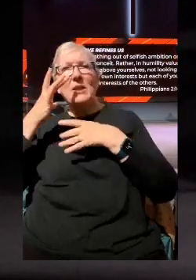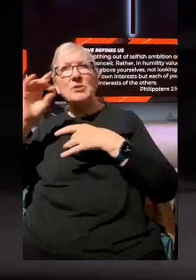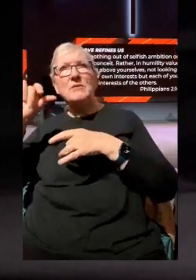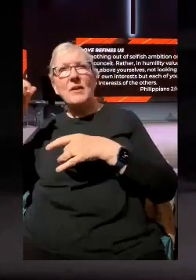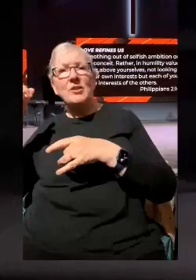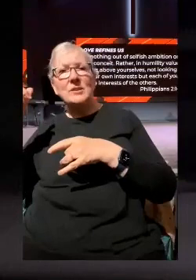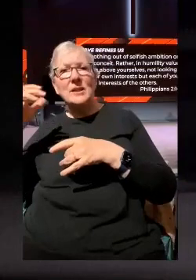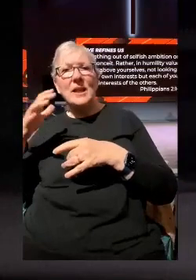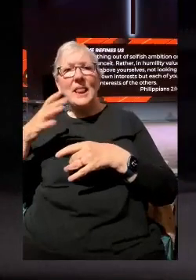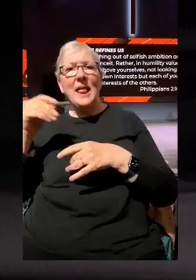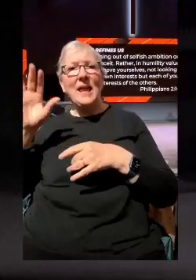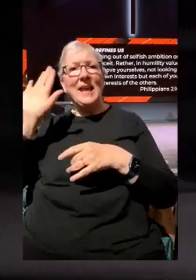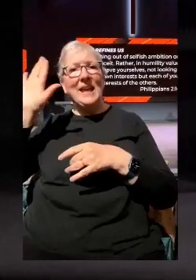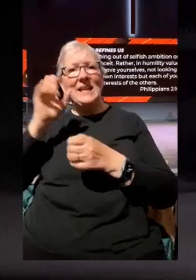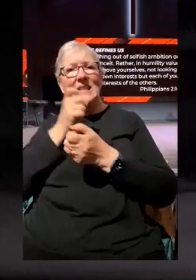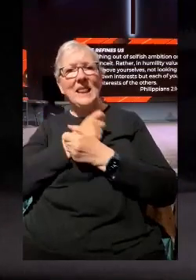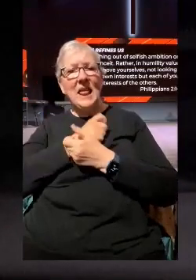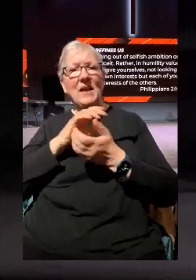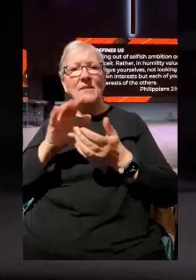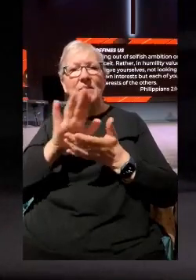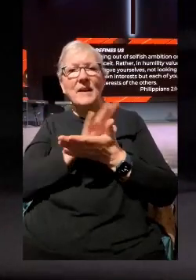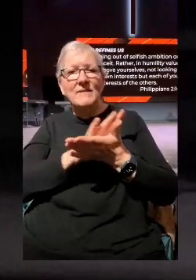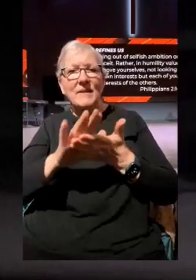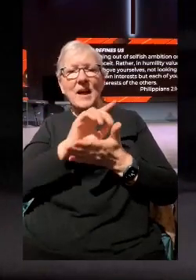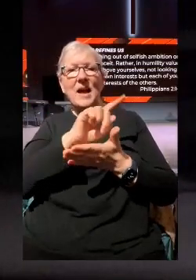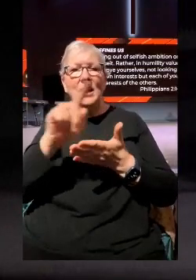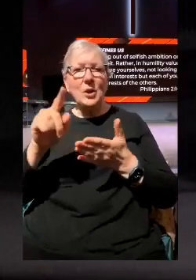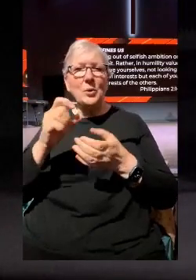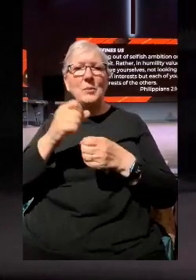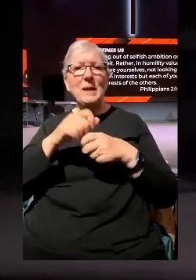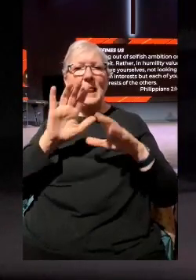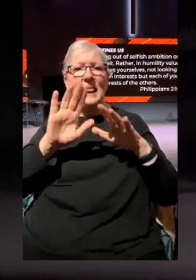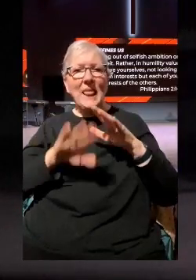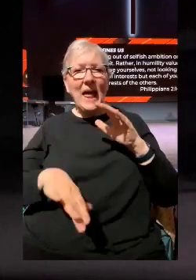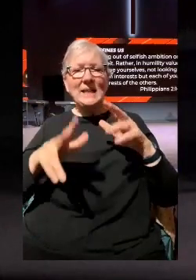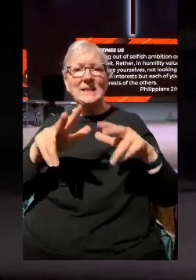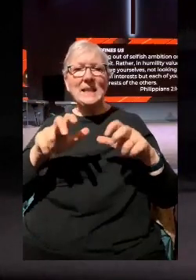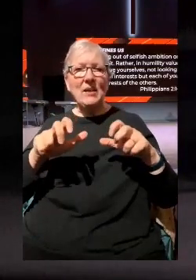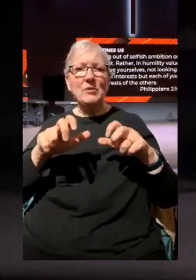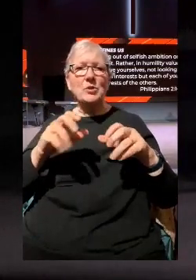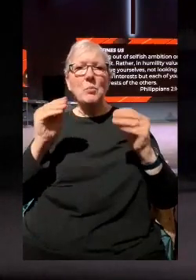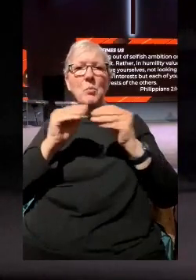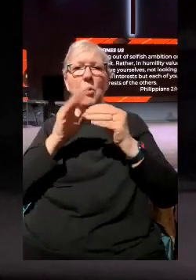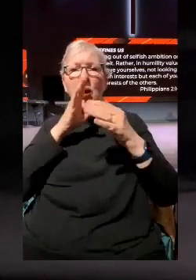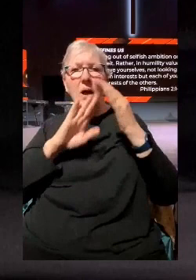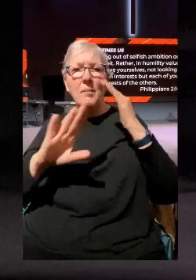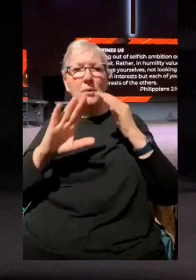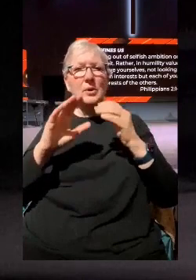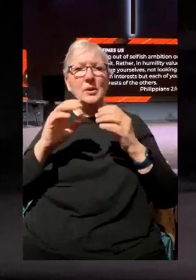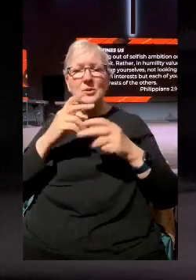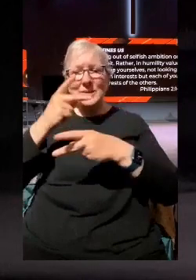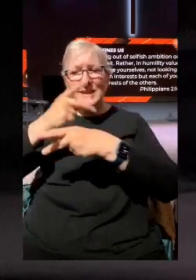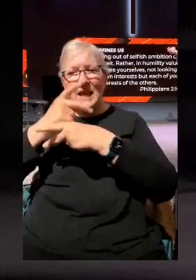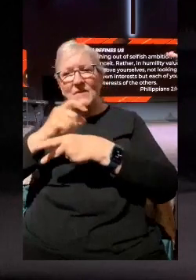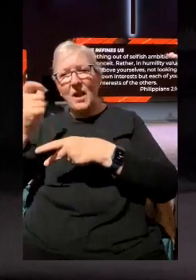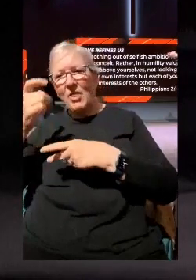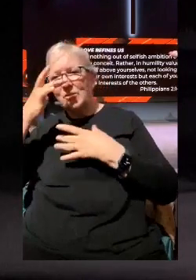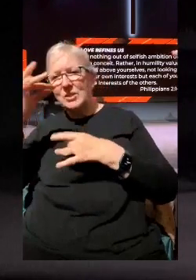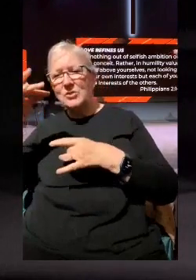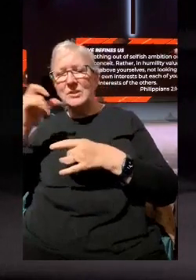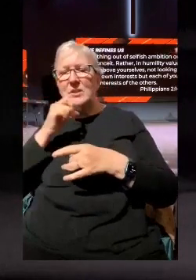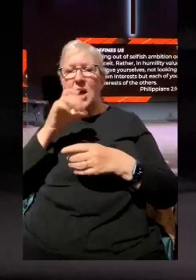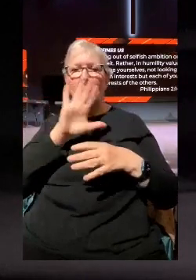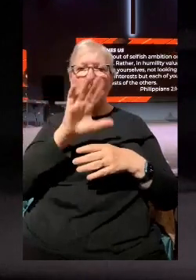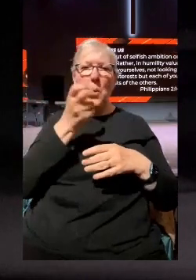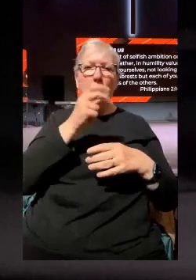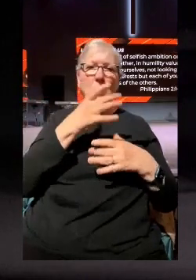less selfish, less vain, more humble, and more likely to look out for others than you are to look out for yourself. The more we look like Christ,